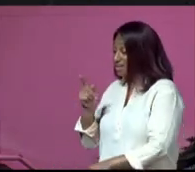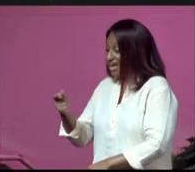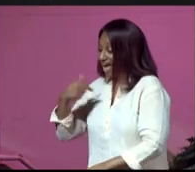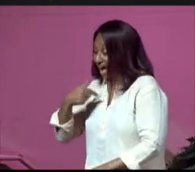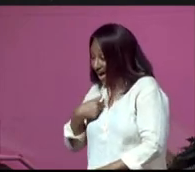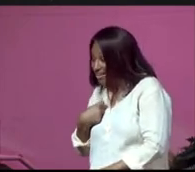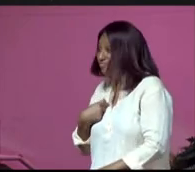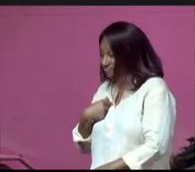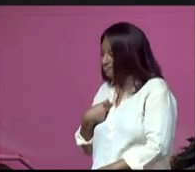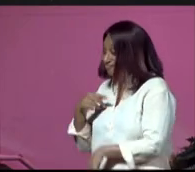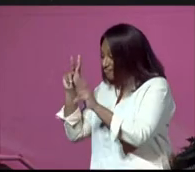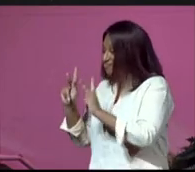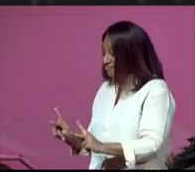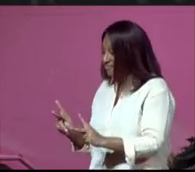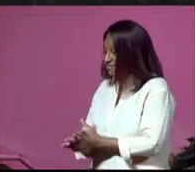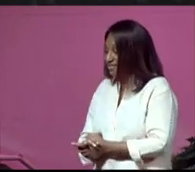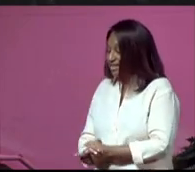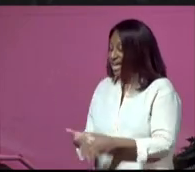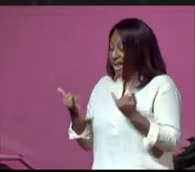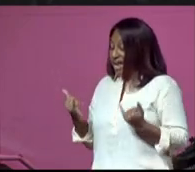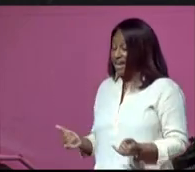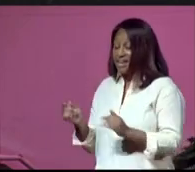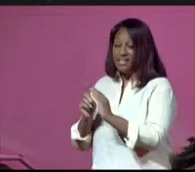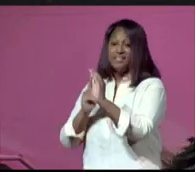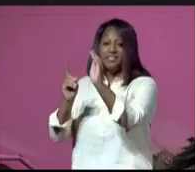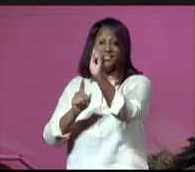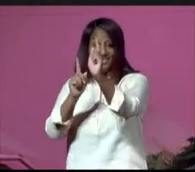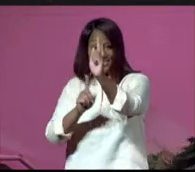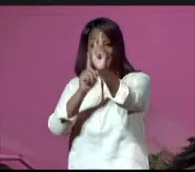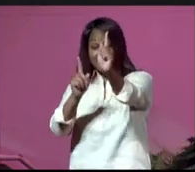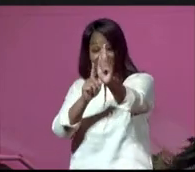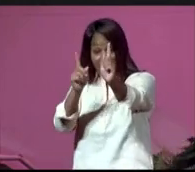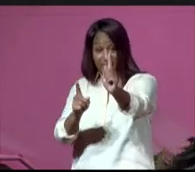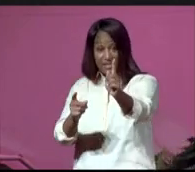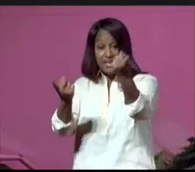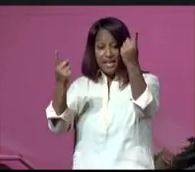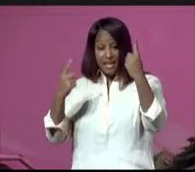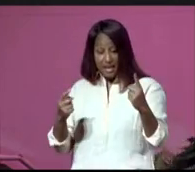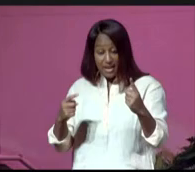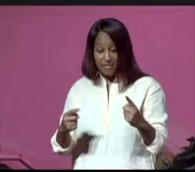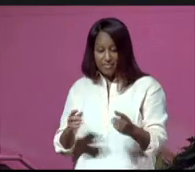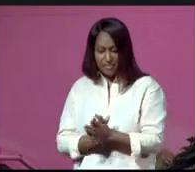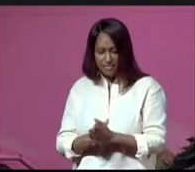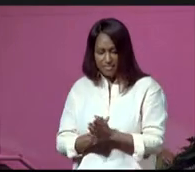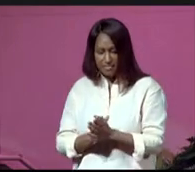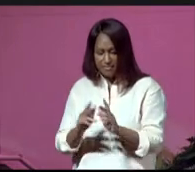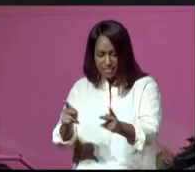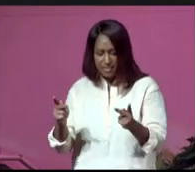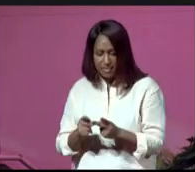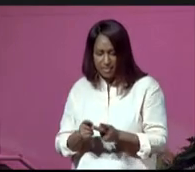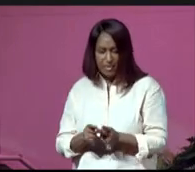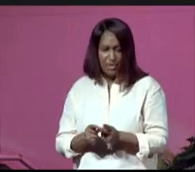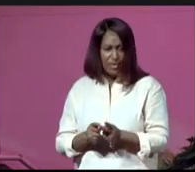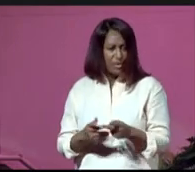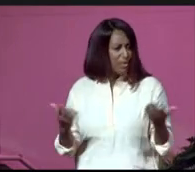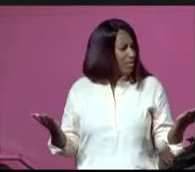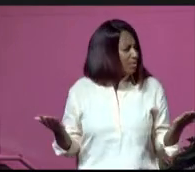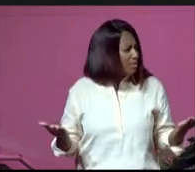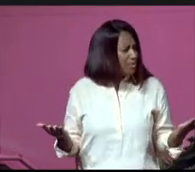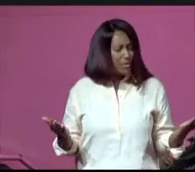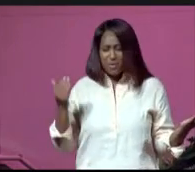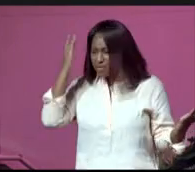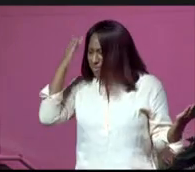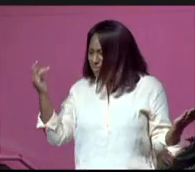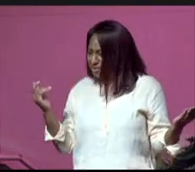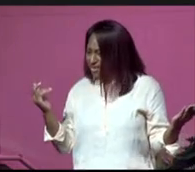The one speaking to you, I am he. Just then his disciples returned and were surprised to find him talking with a woman. But no one asked, what do you want, or why are you